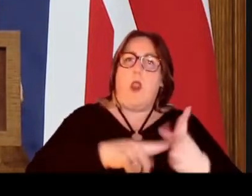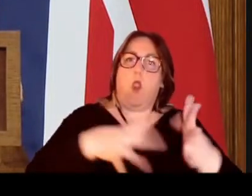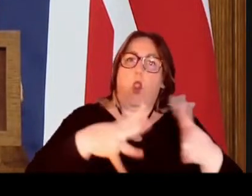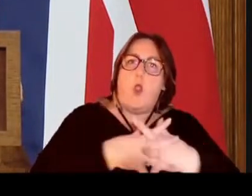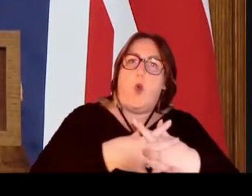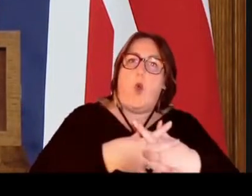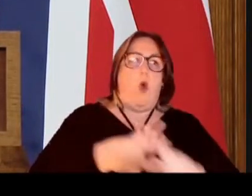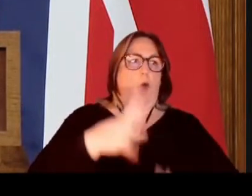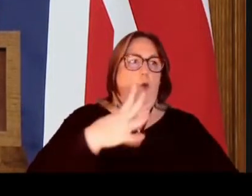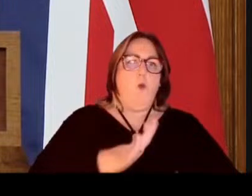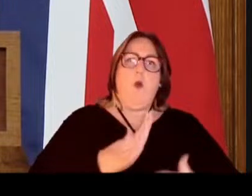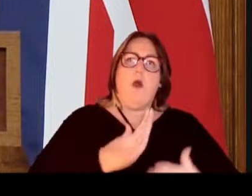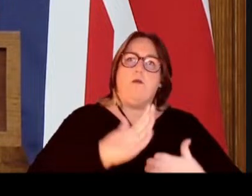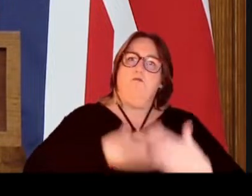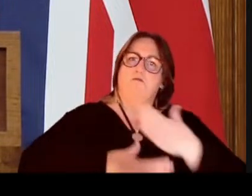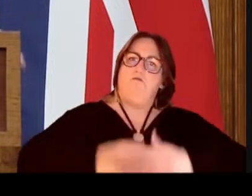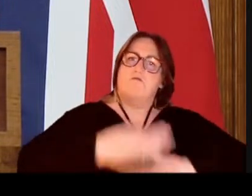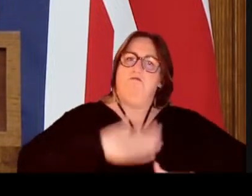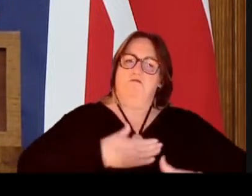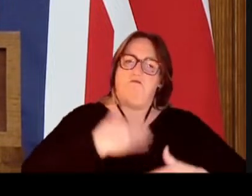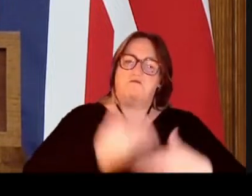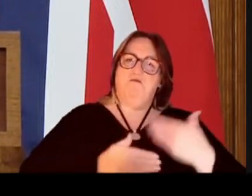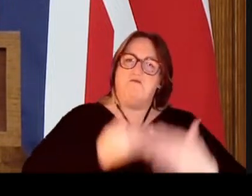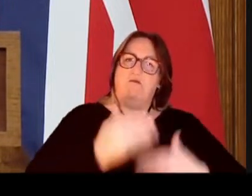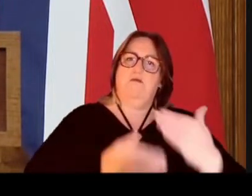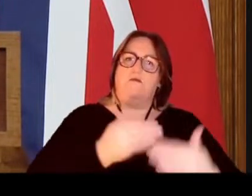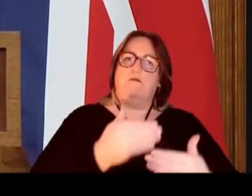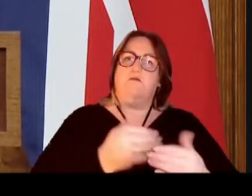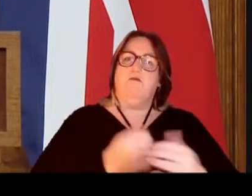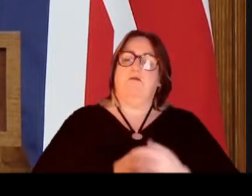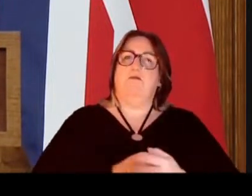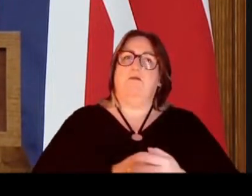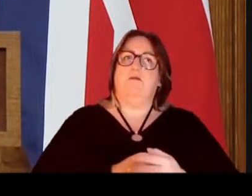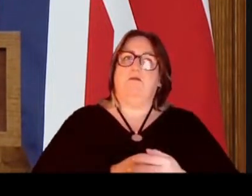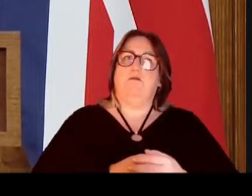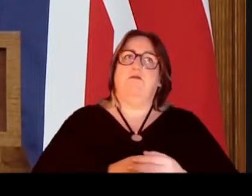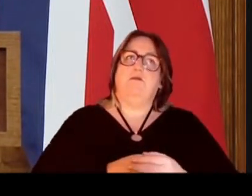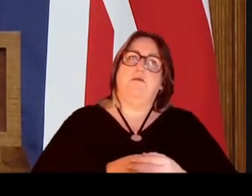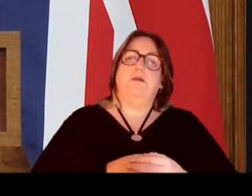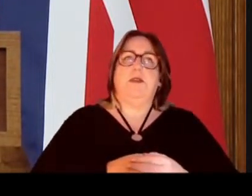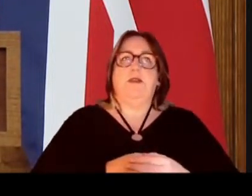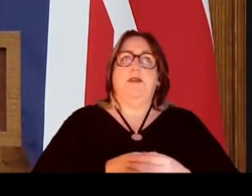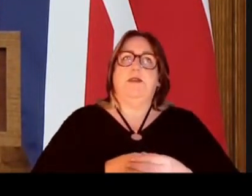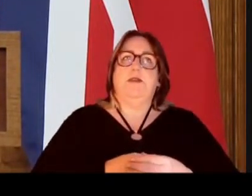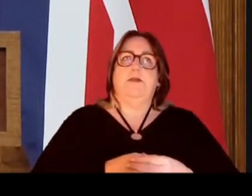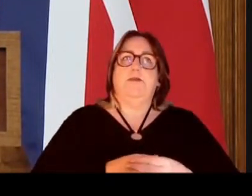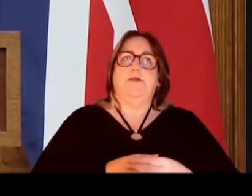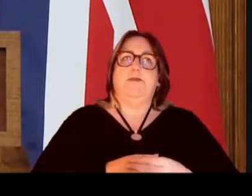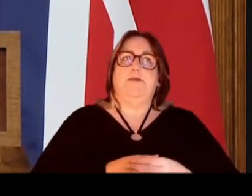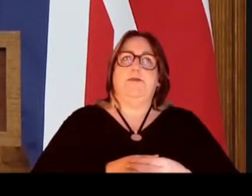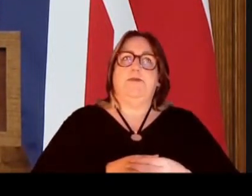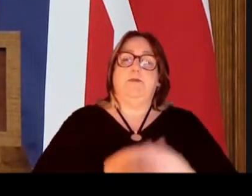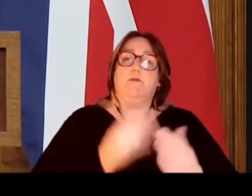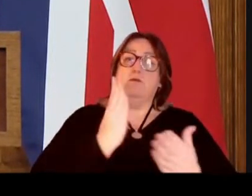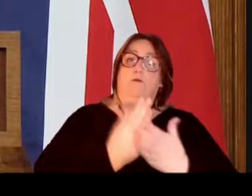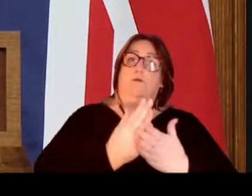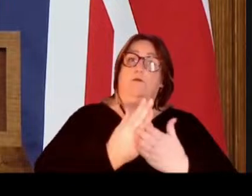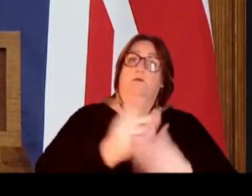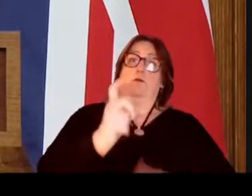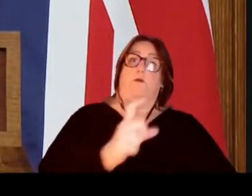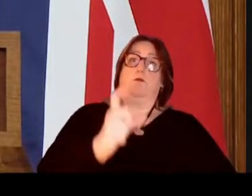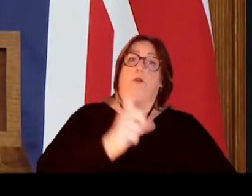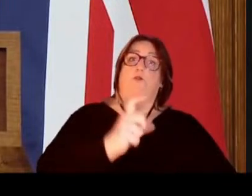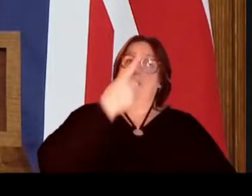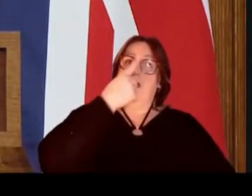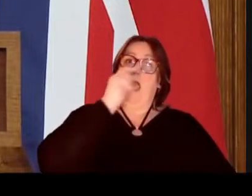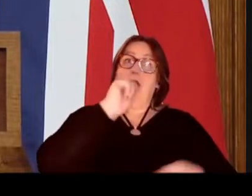And yet I'm under no illusions that until the wider state shows the country it can change, not